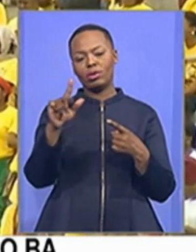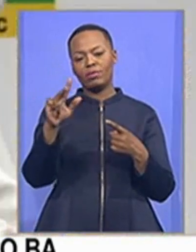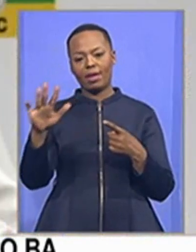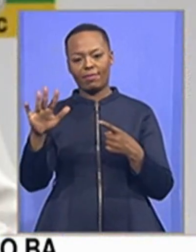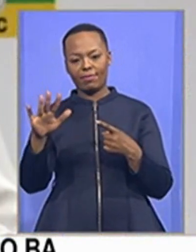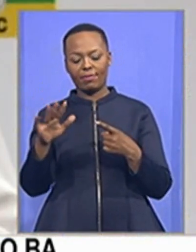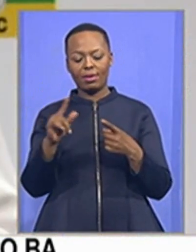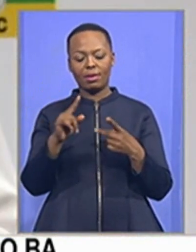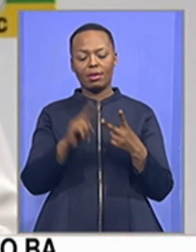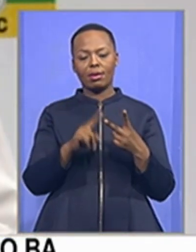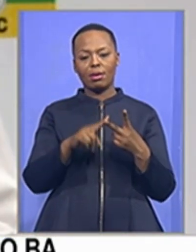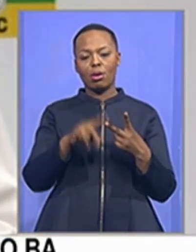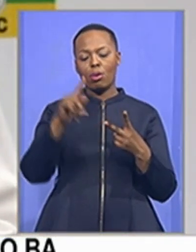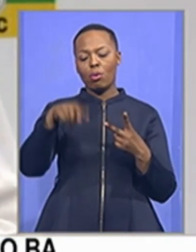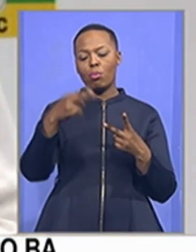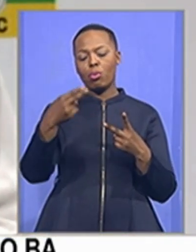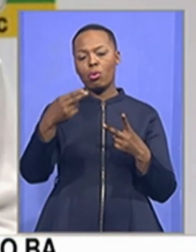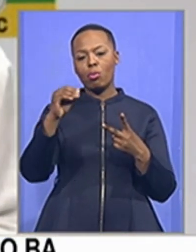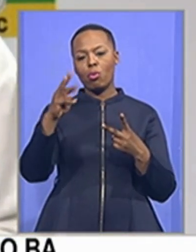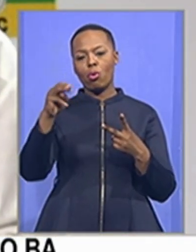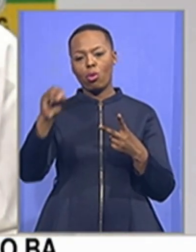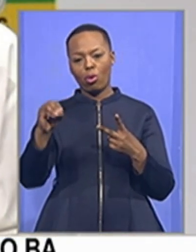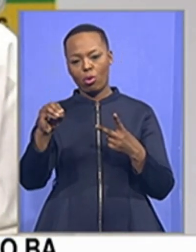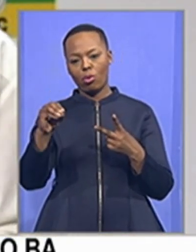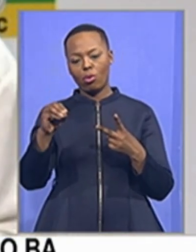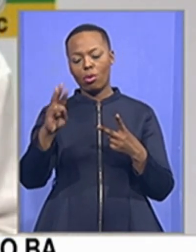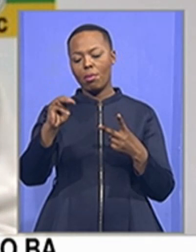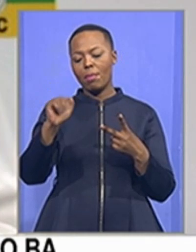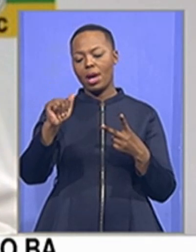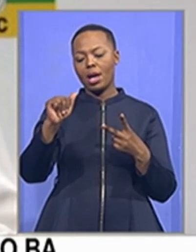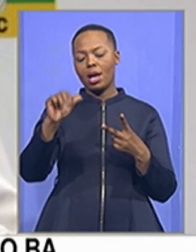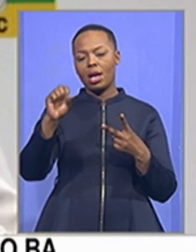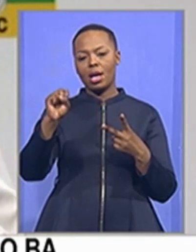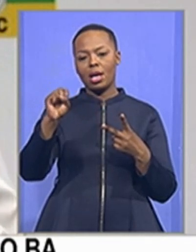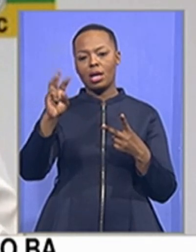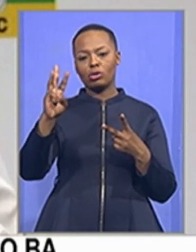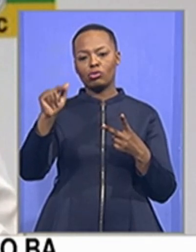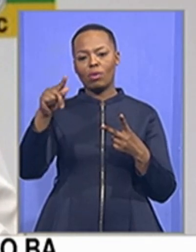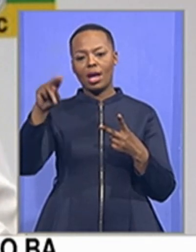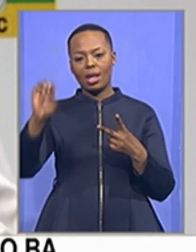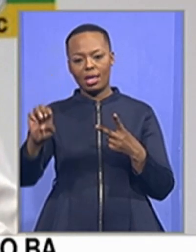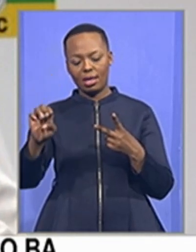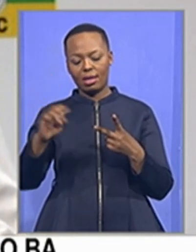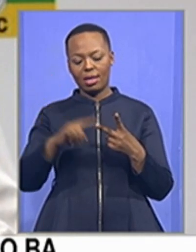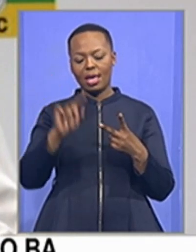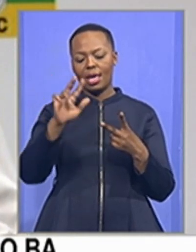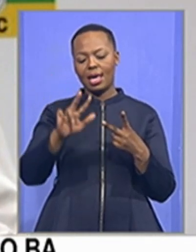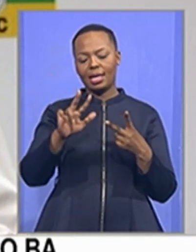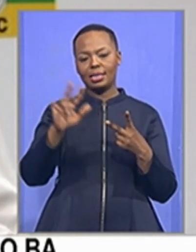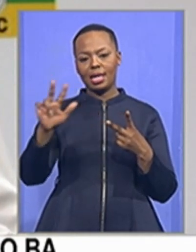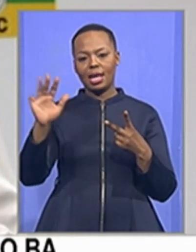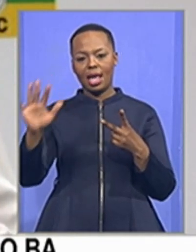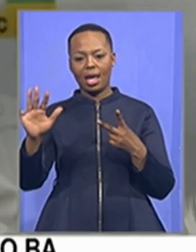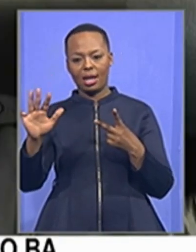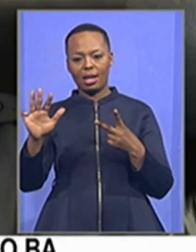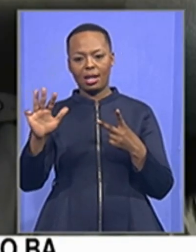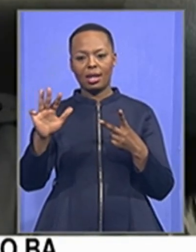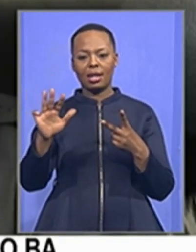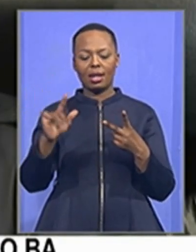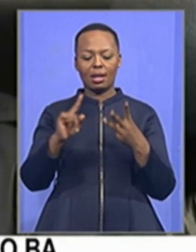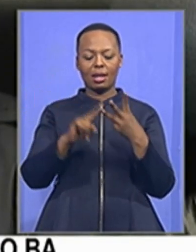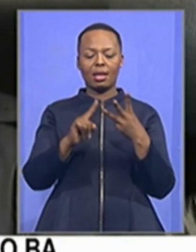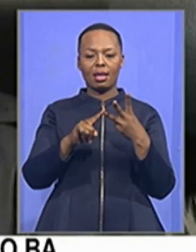1,225. And for Phumulo Maswale, the total tally is 889.